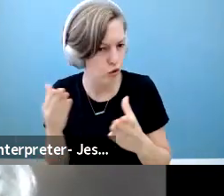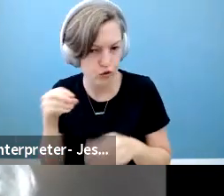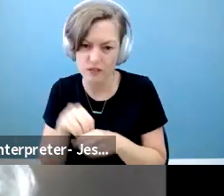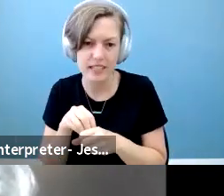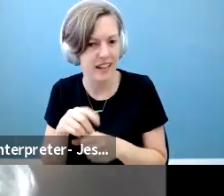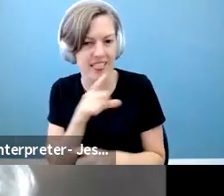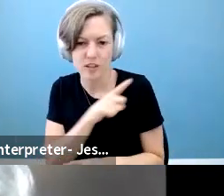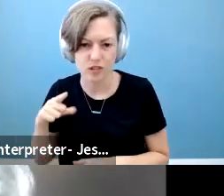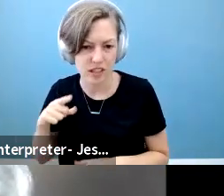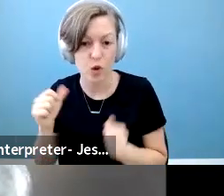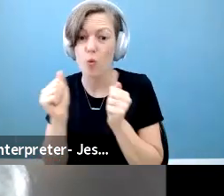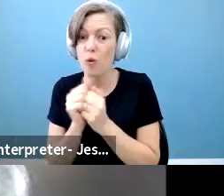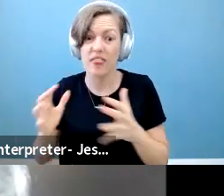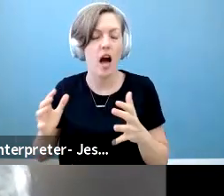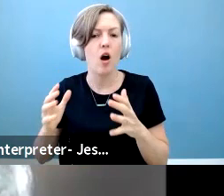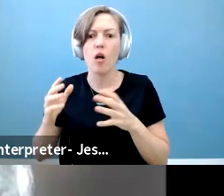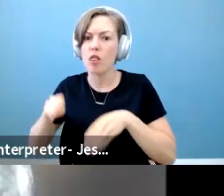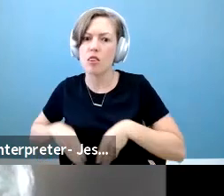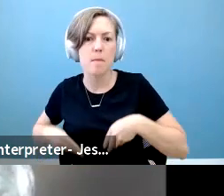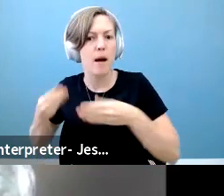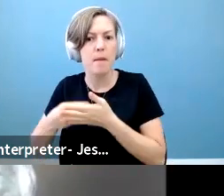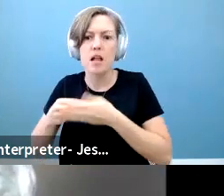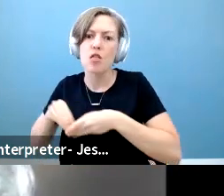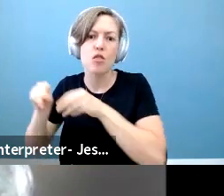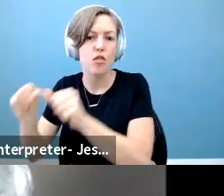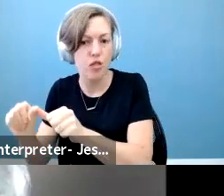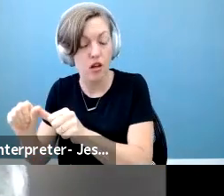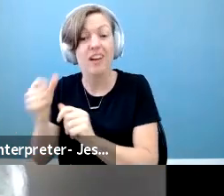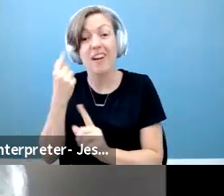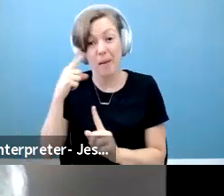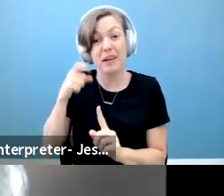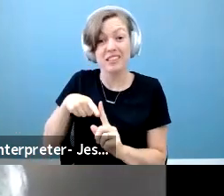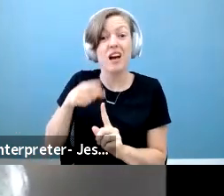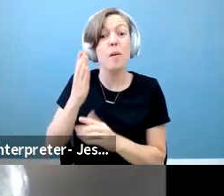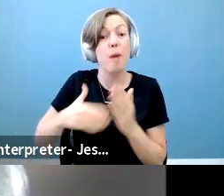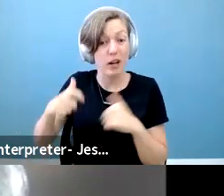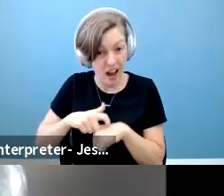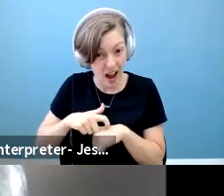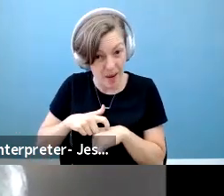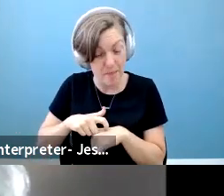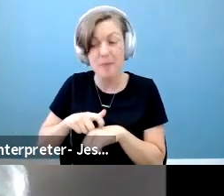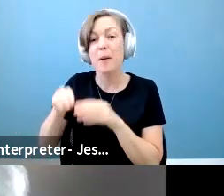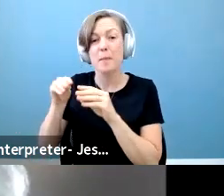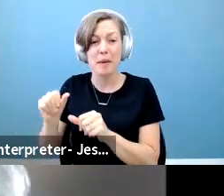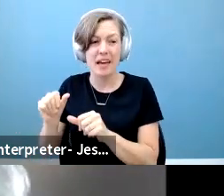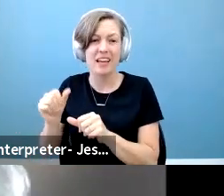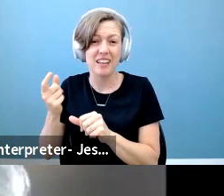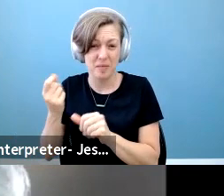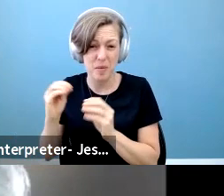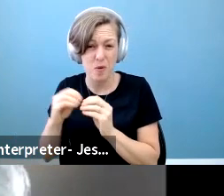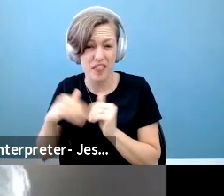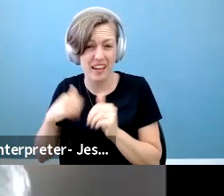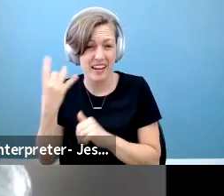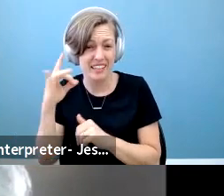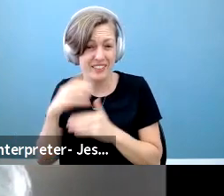without tremendous hardship, because it is part-time, because we're paid a little more than $18 an